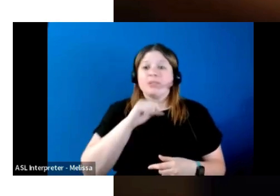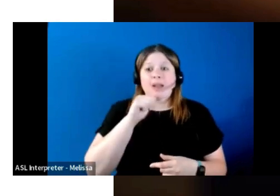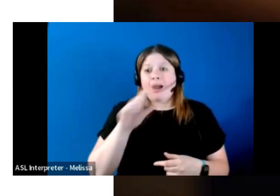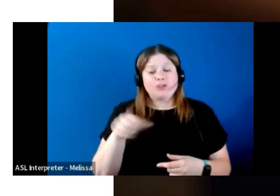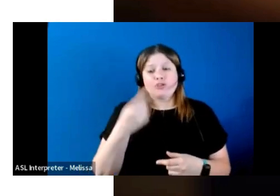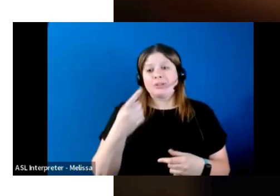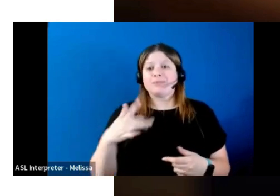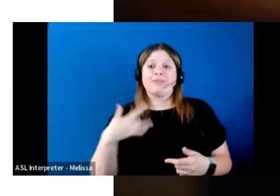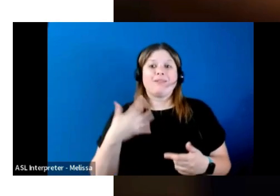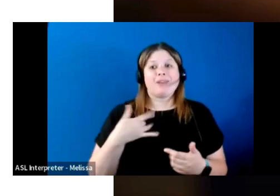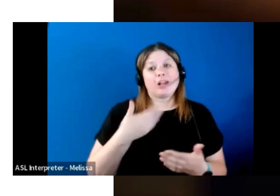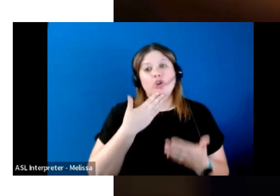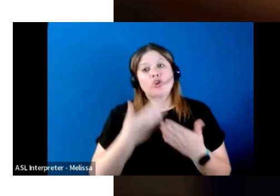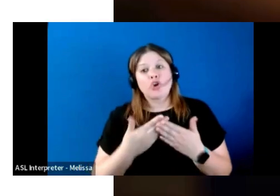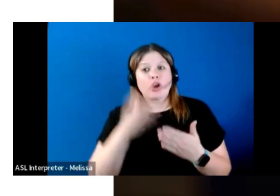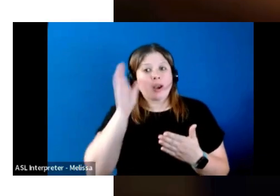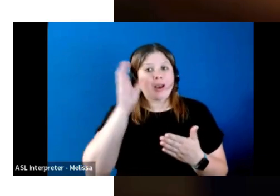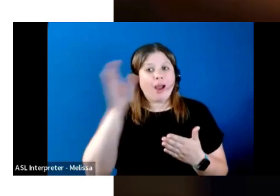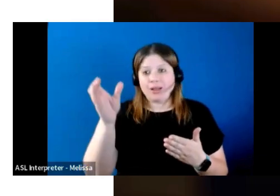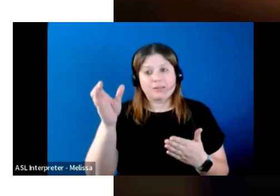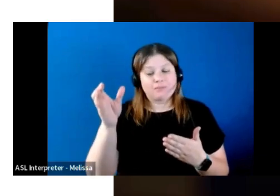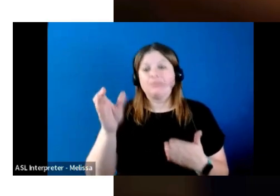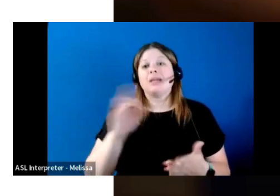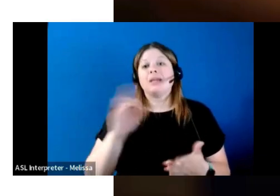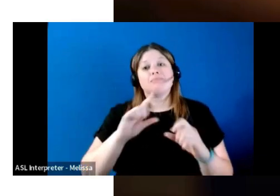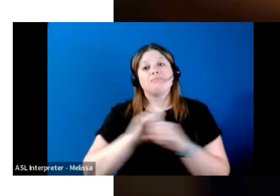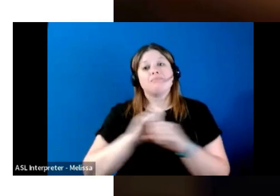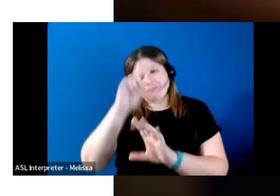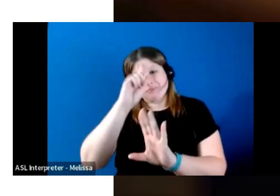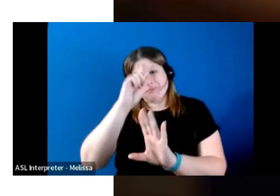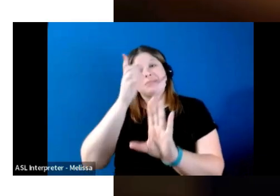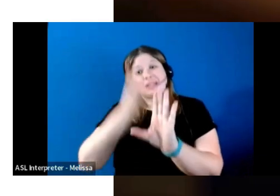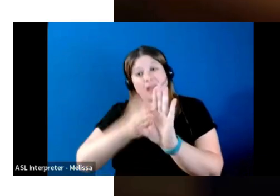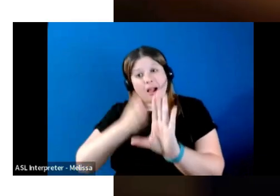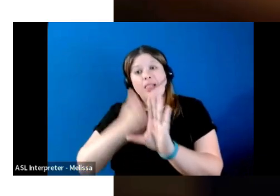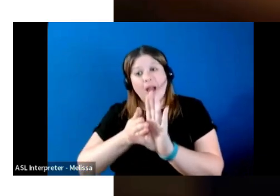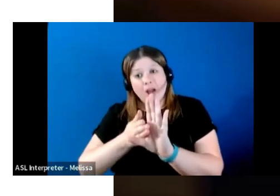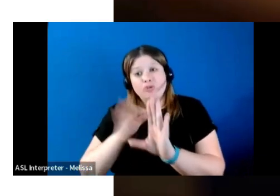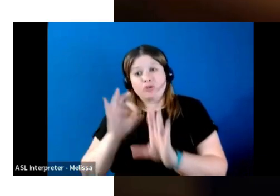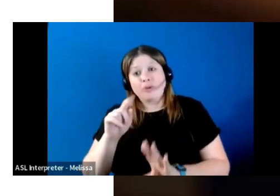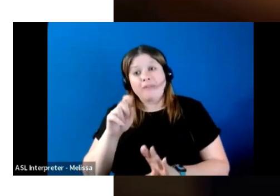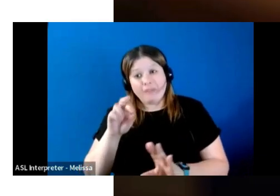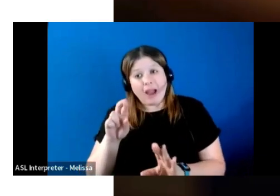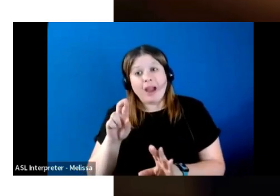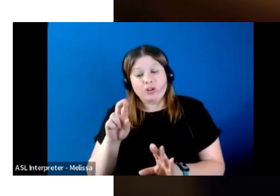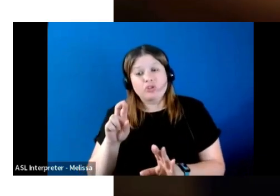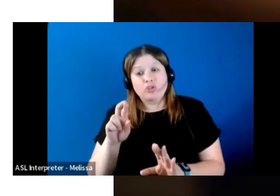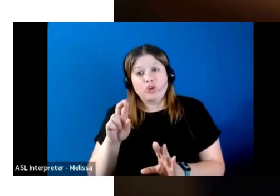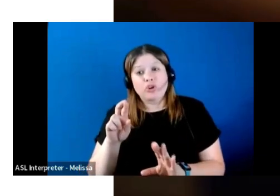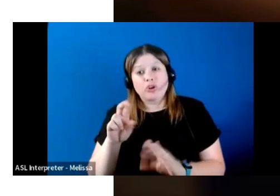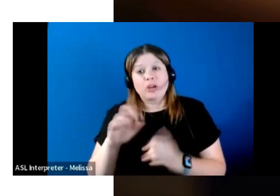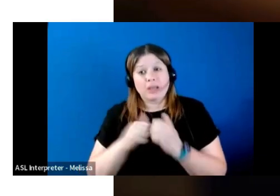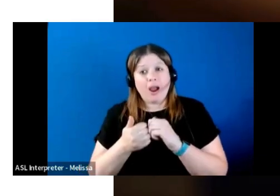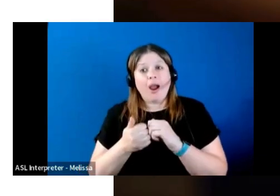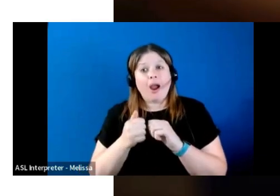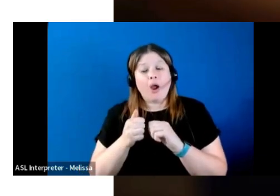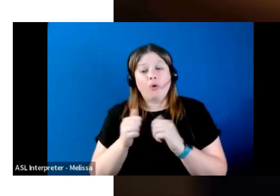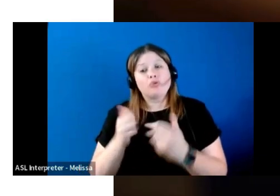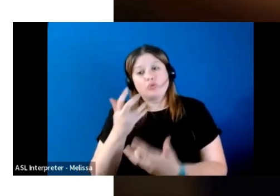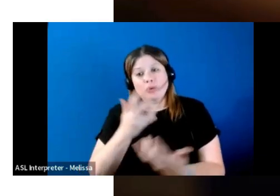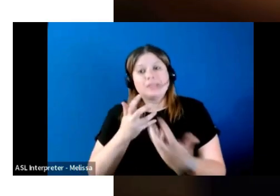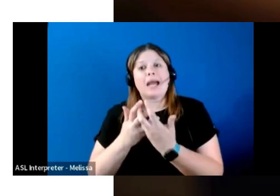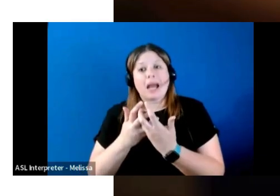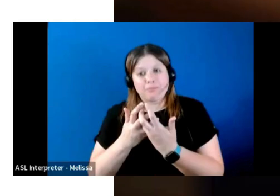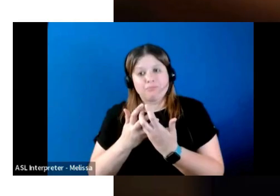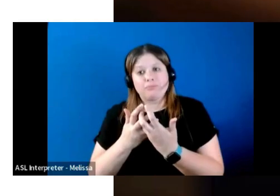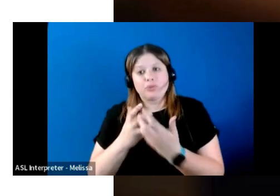appears to function as a protective psychological factor in adjustment to cancer. One particularly important finding